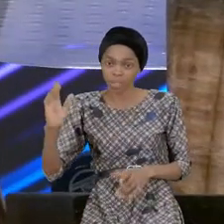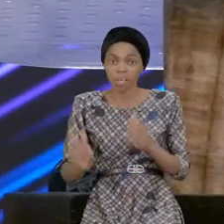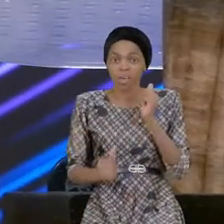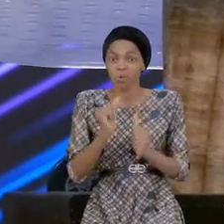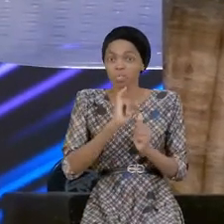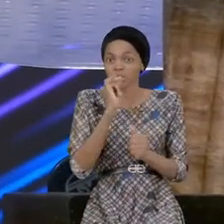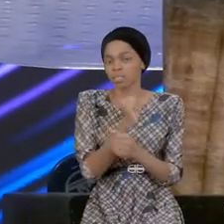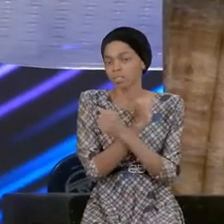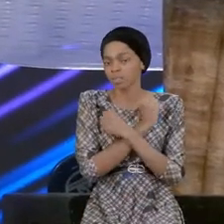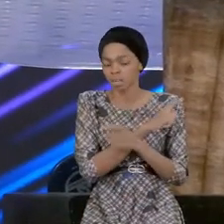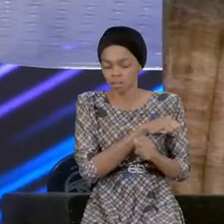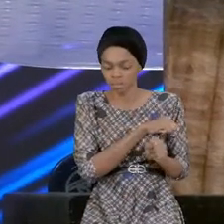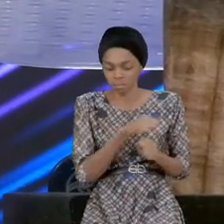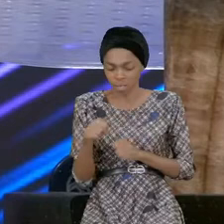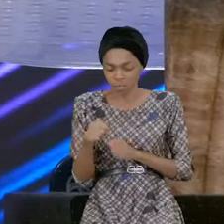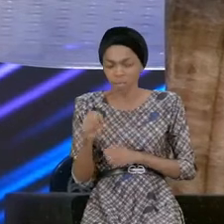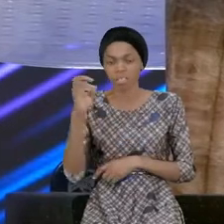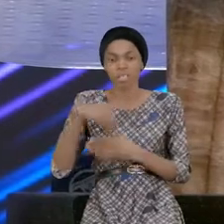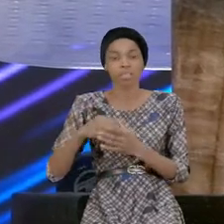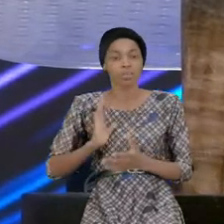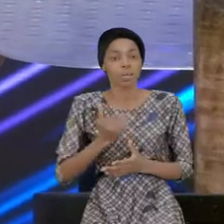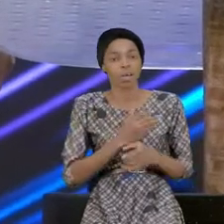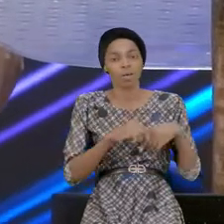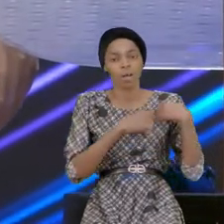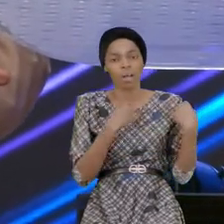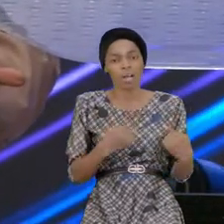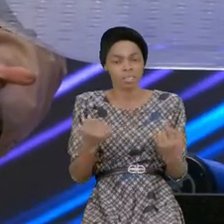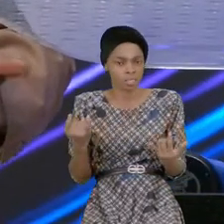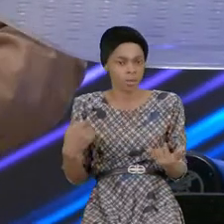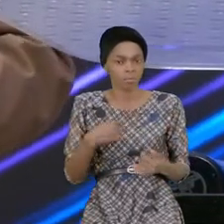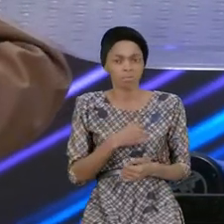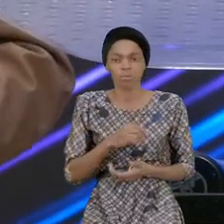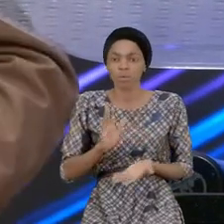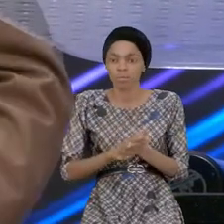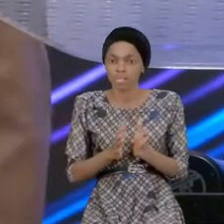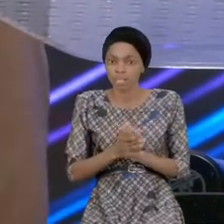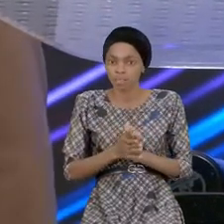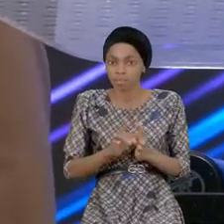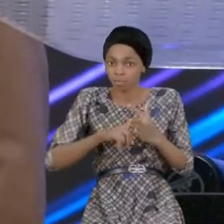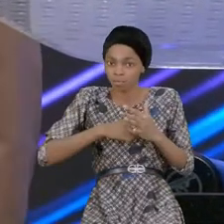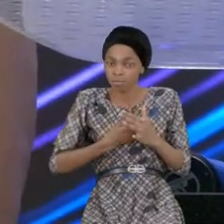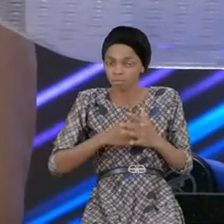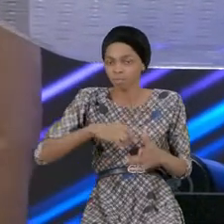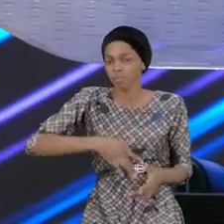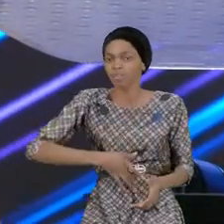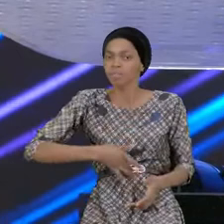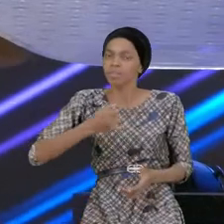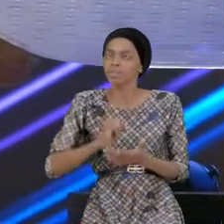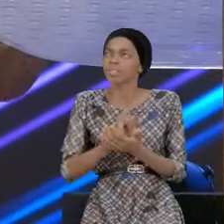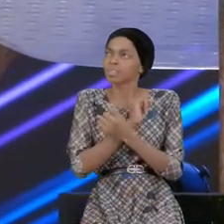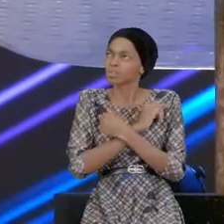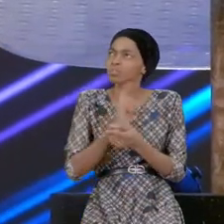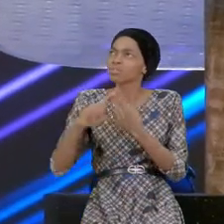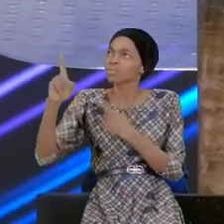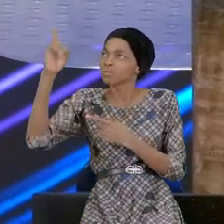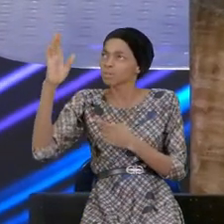love, transfers that into our hearts. We begin to feel that love towards God. And then we